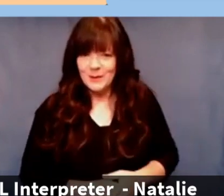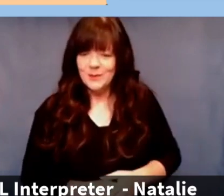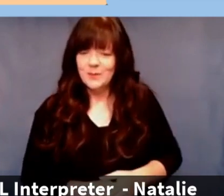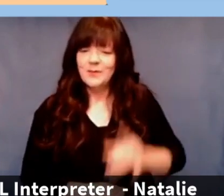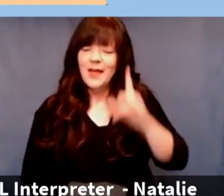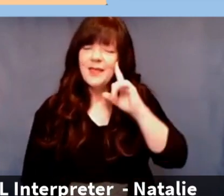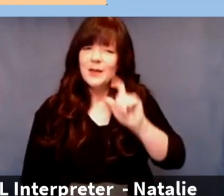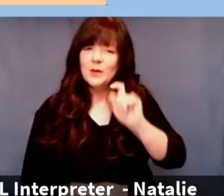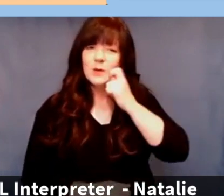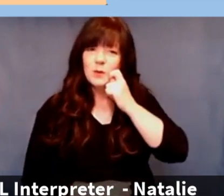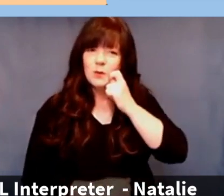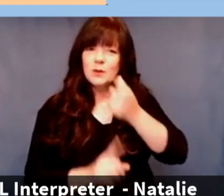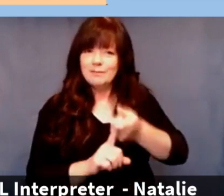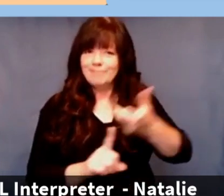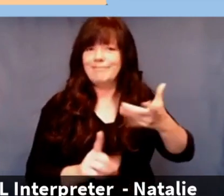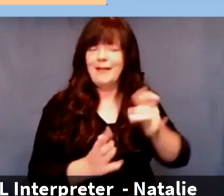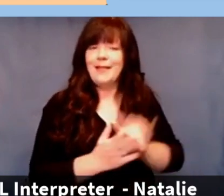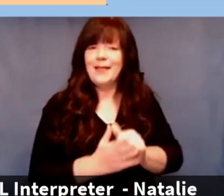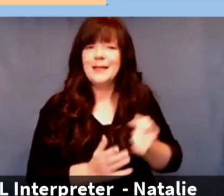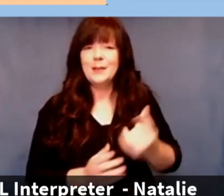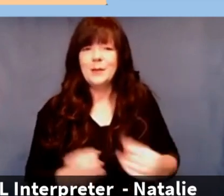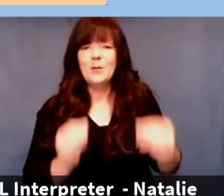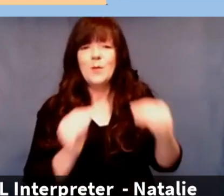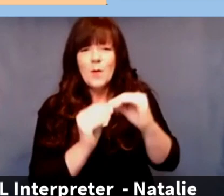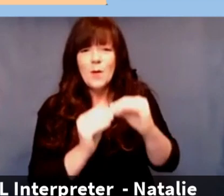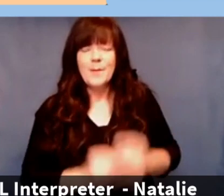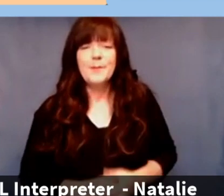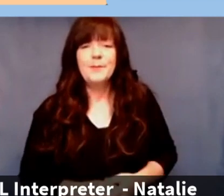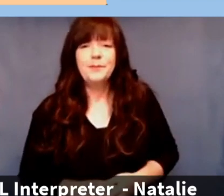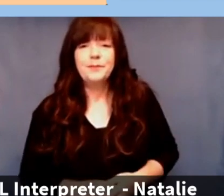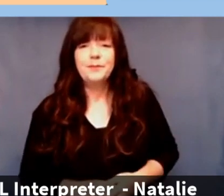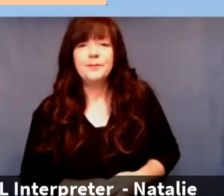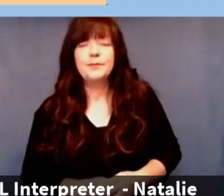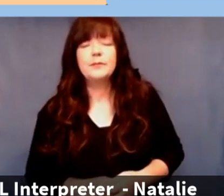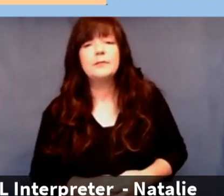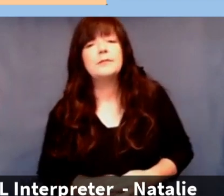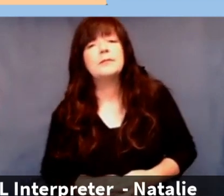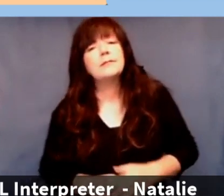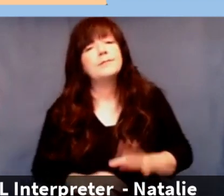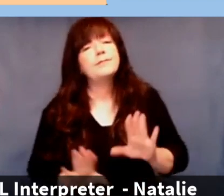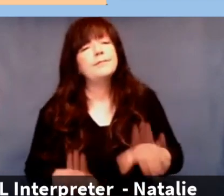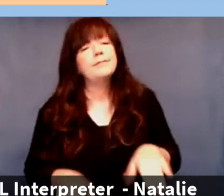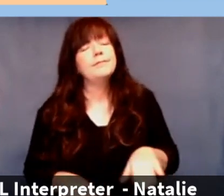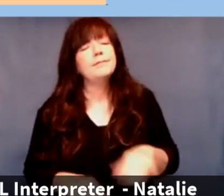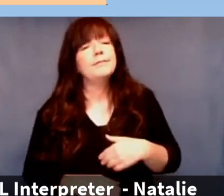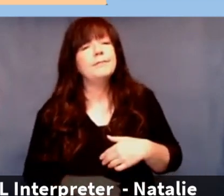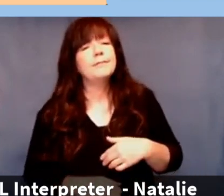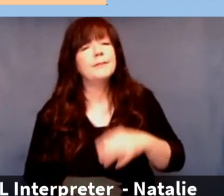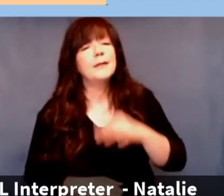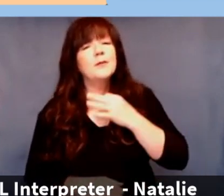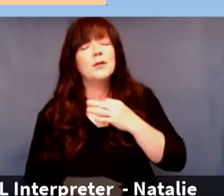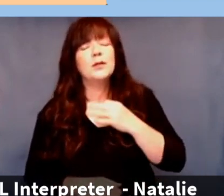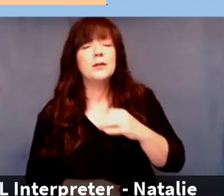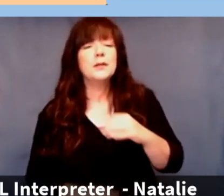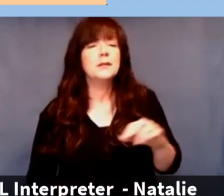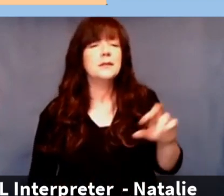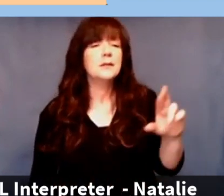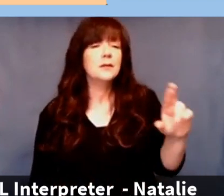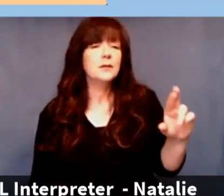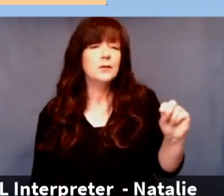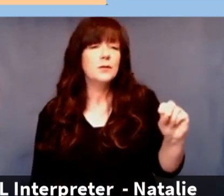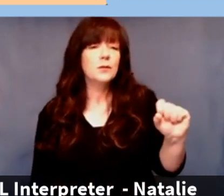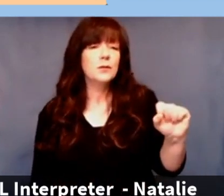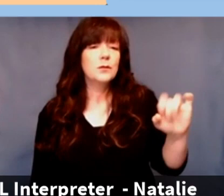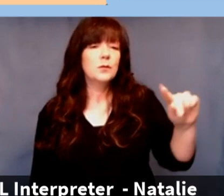to explore a little bit more. It would have. And I was wondering, what was Rosita doing on that